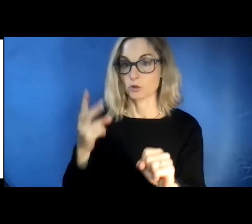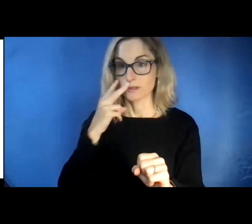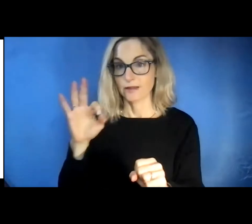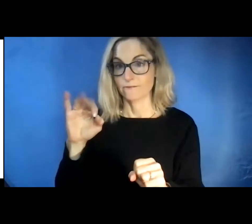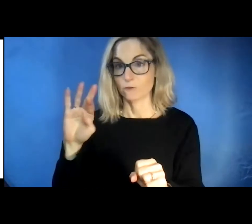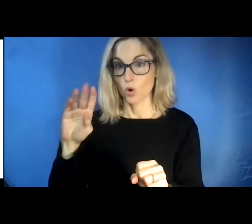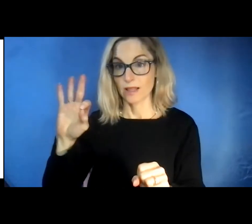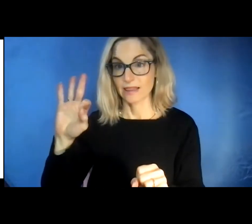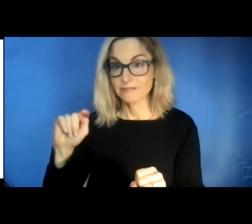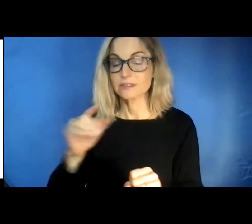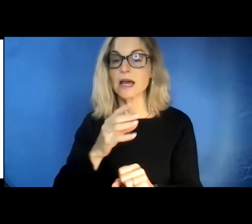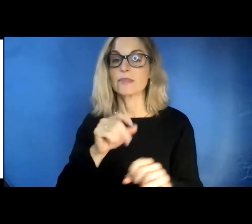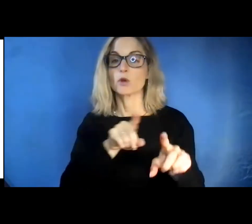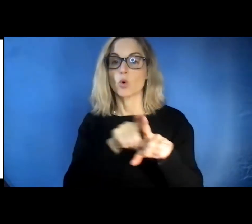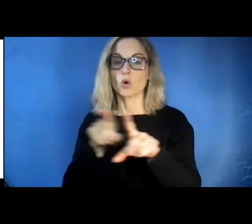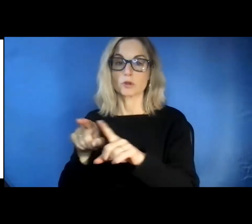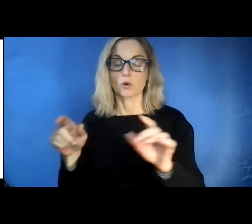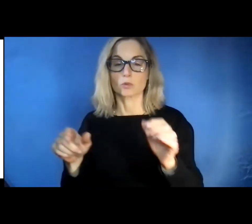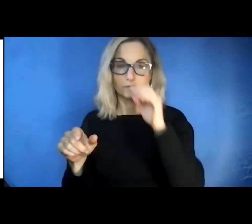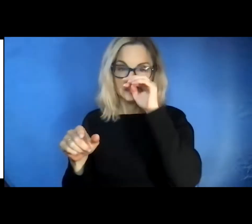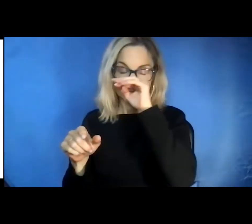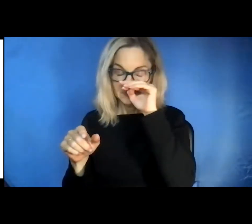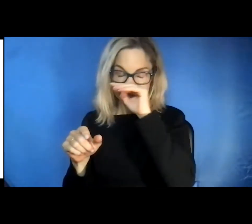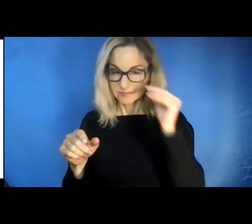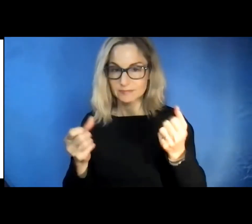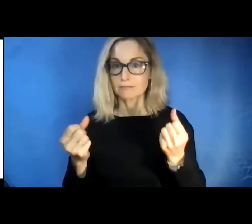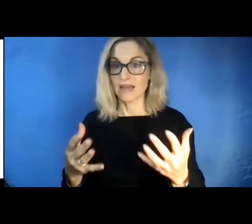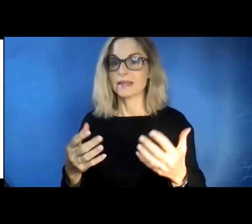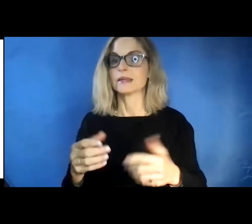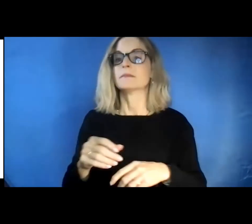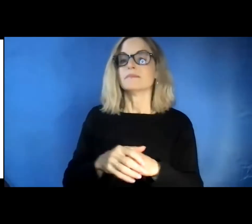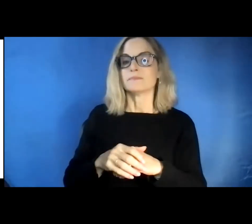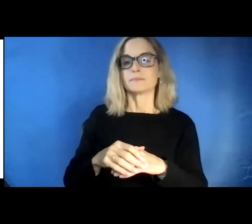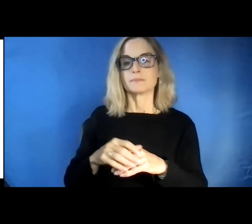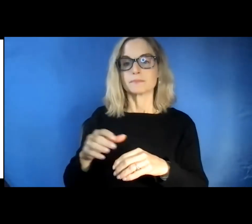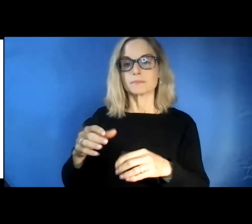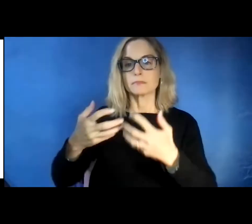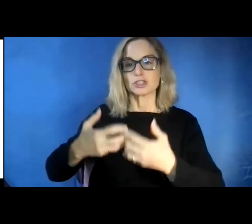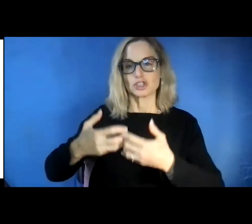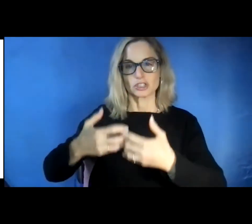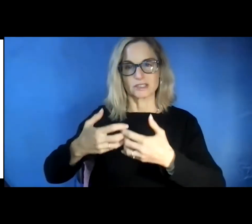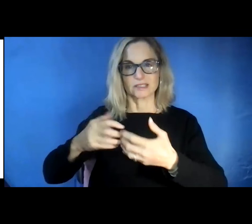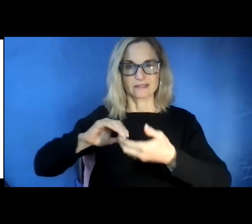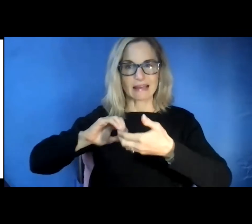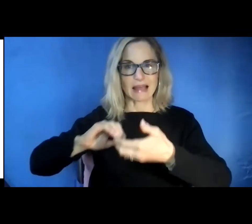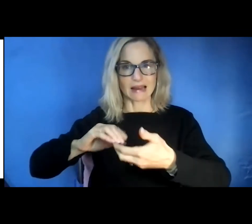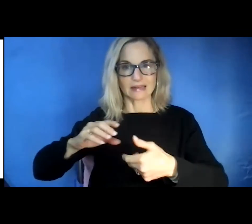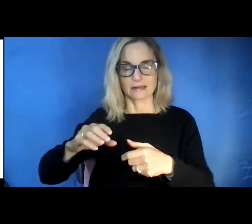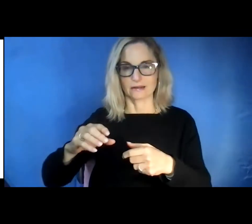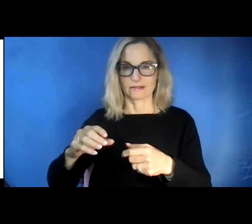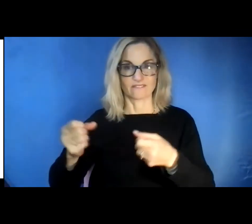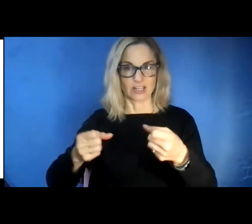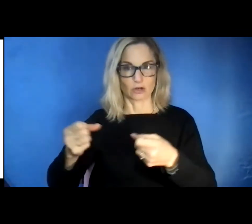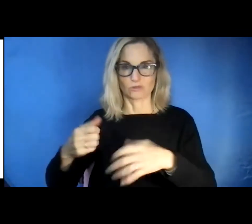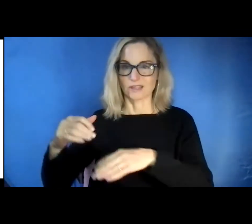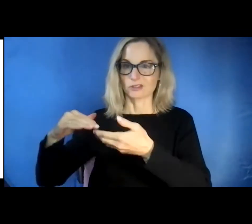For those that have never been in a factory environment before, it's important to understand, how to operate safely. And as we